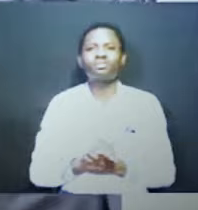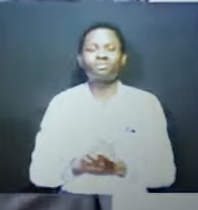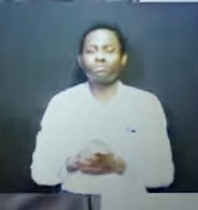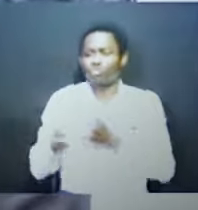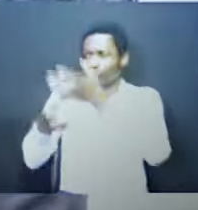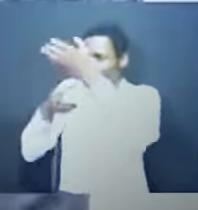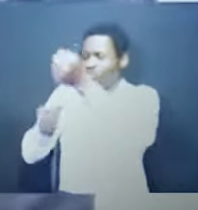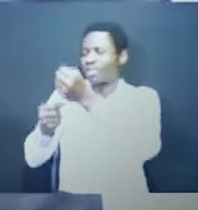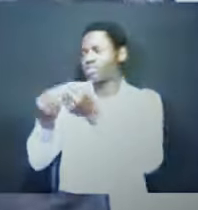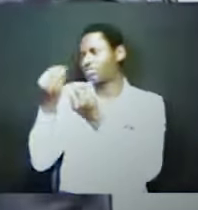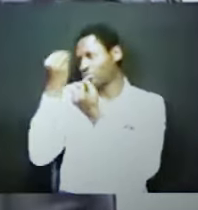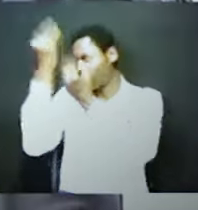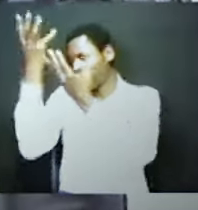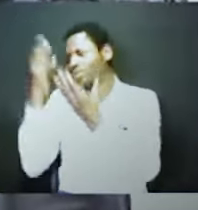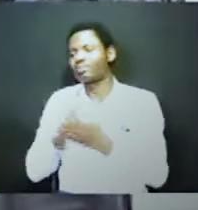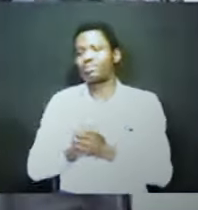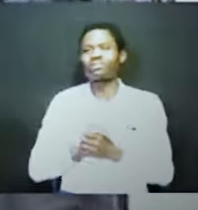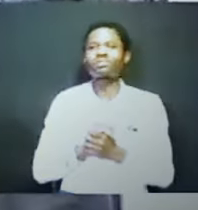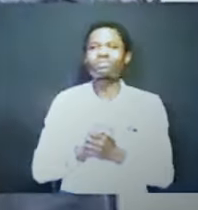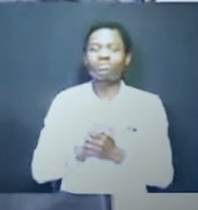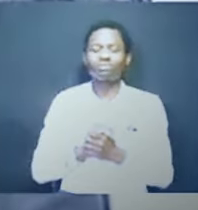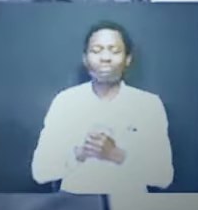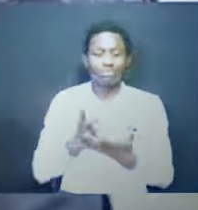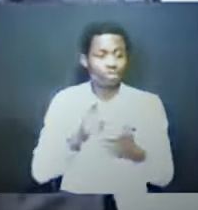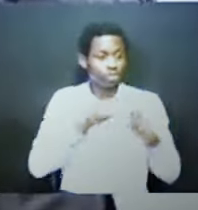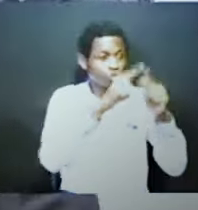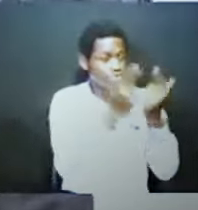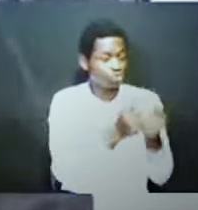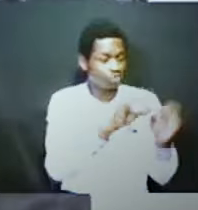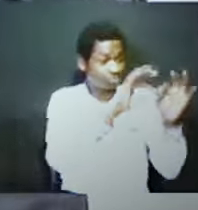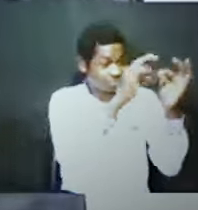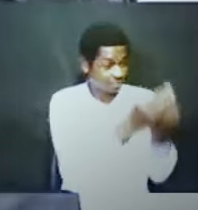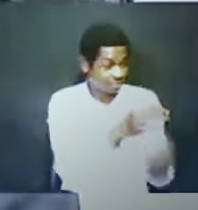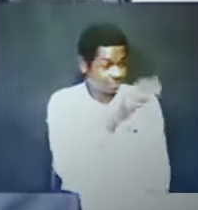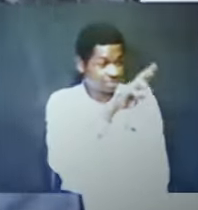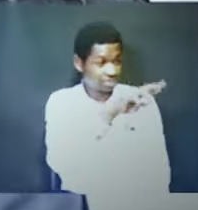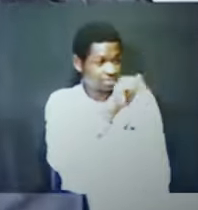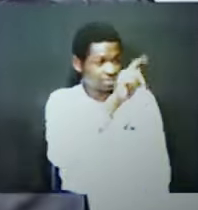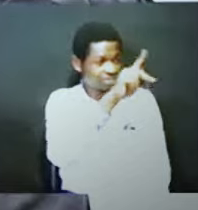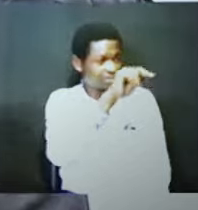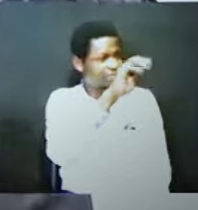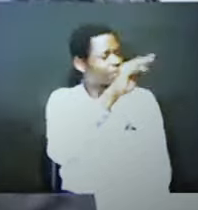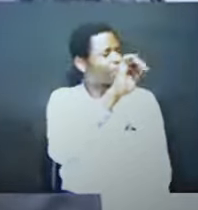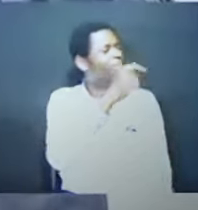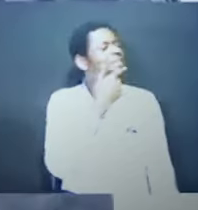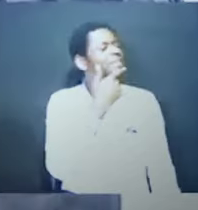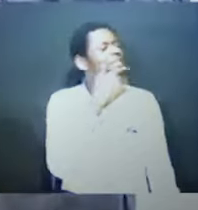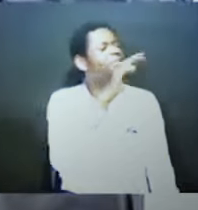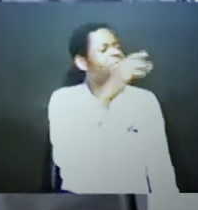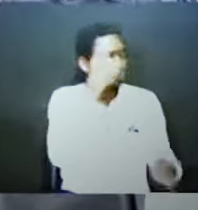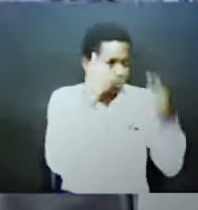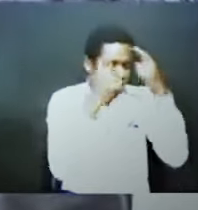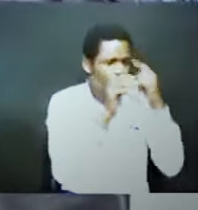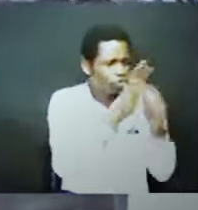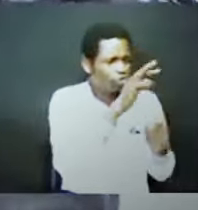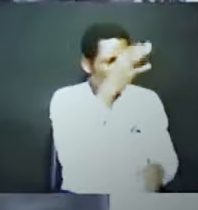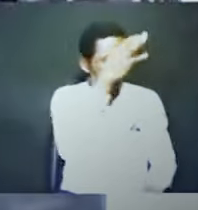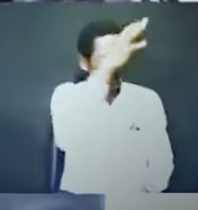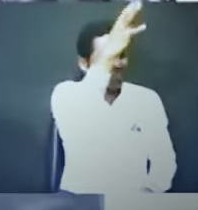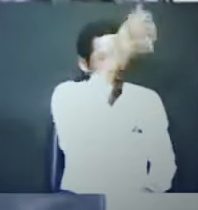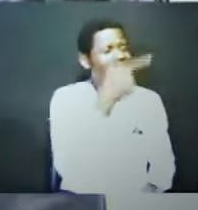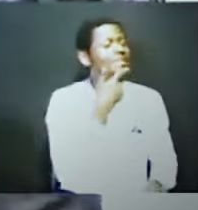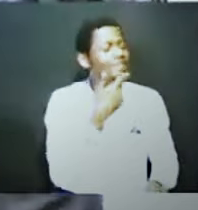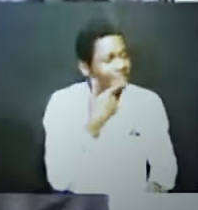Trust and obey. The Rechabites. Because our forefathers said it.